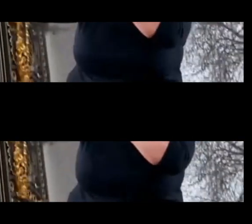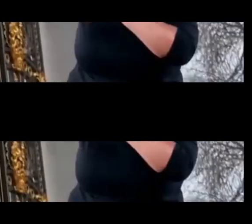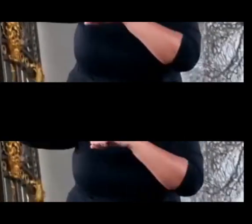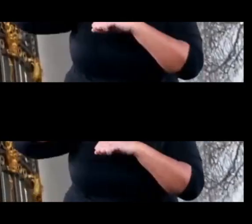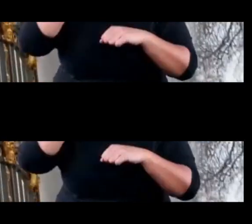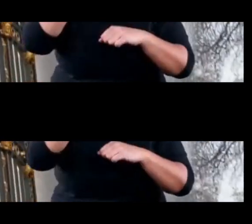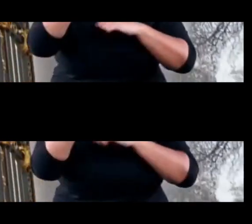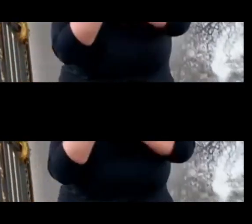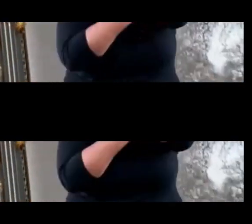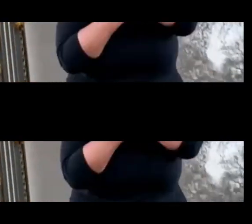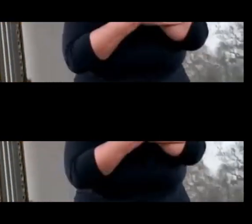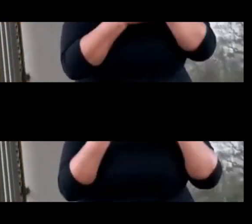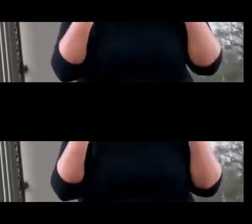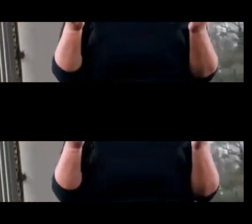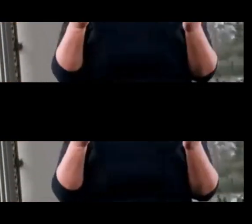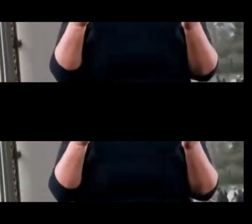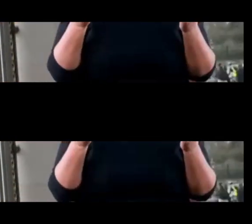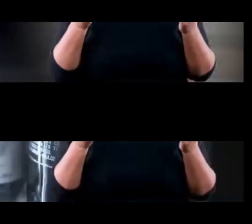your country.